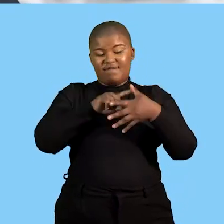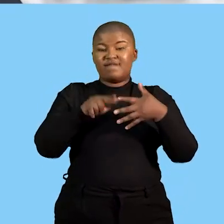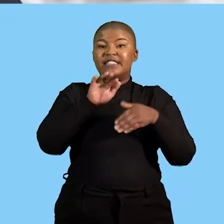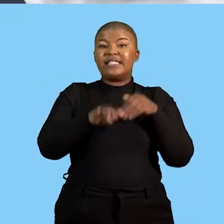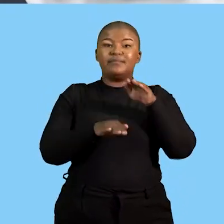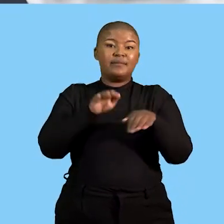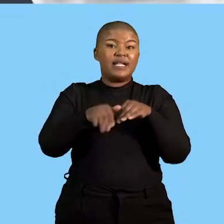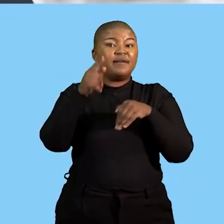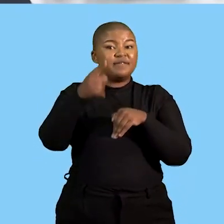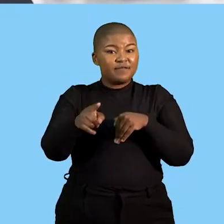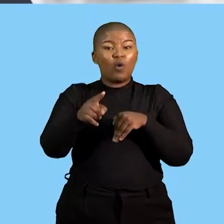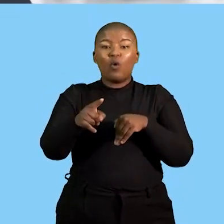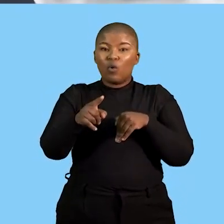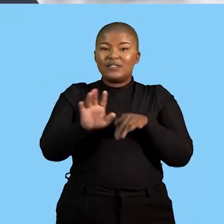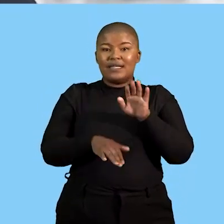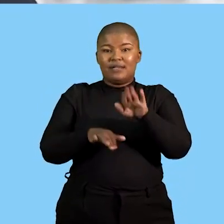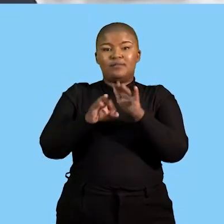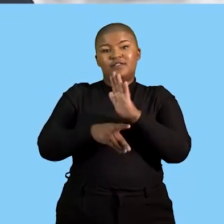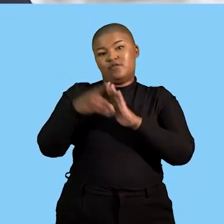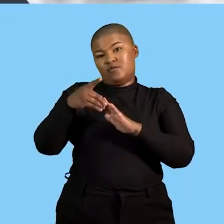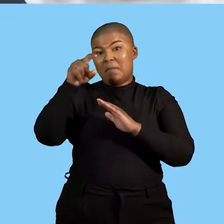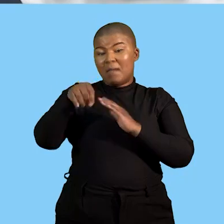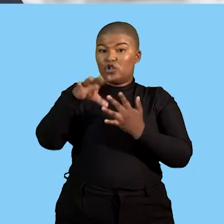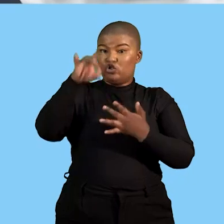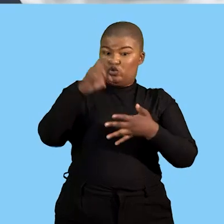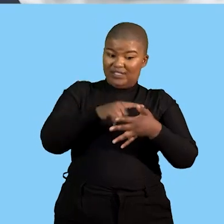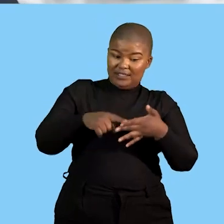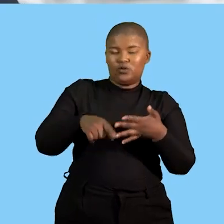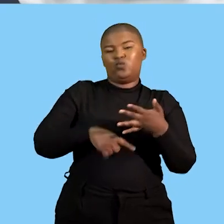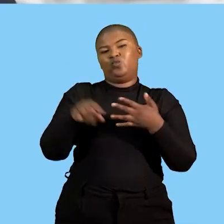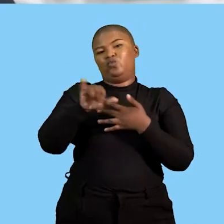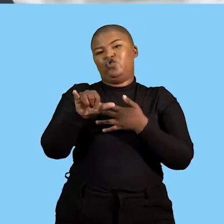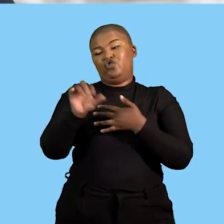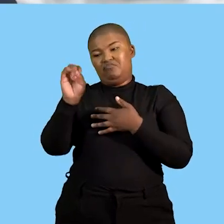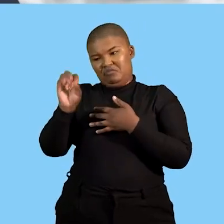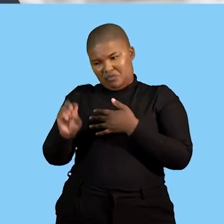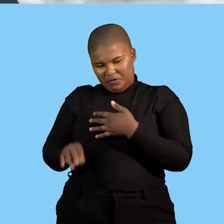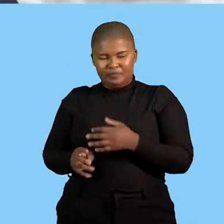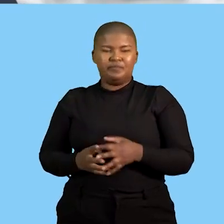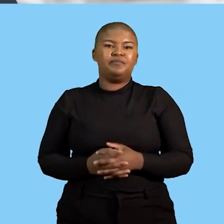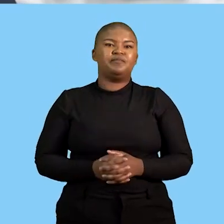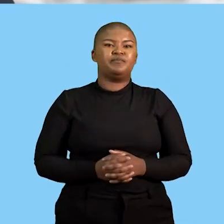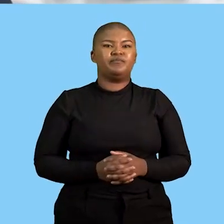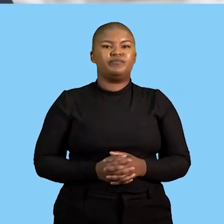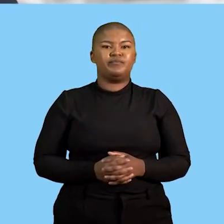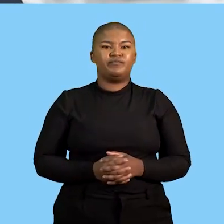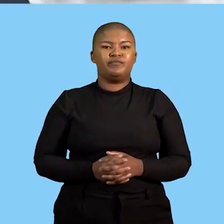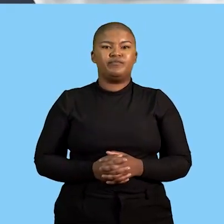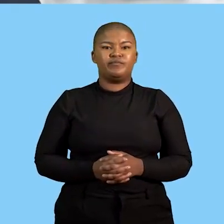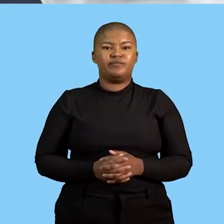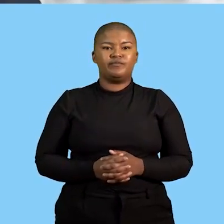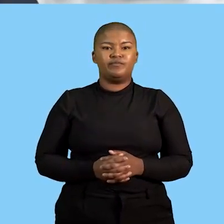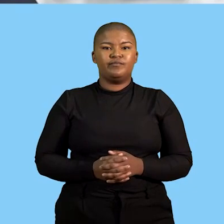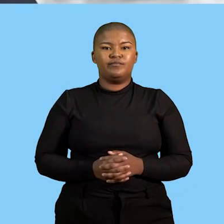development and I have to choose from the statements that would be provided. So the